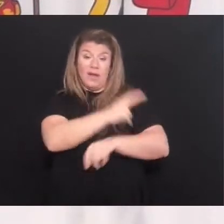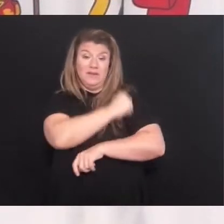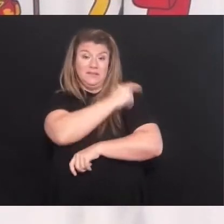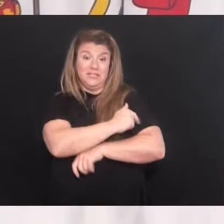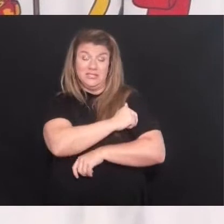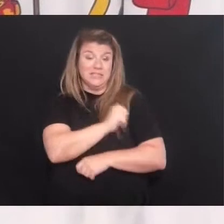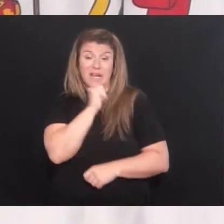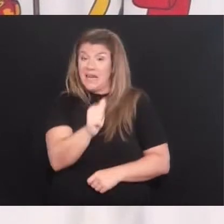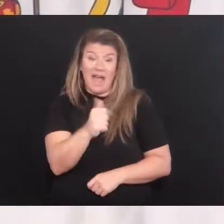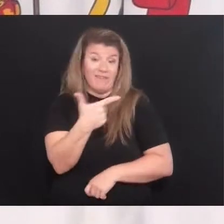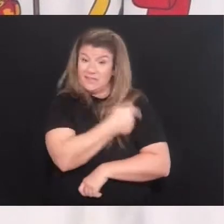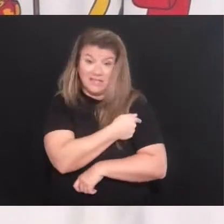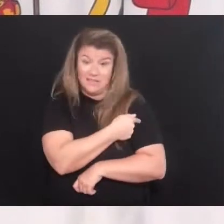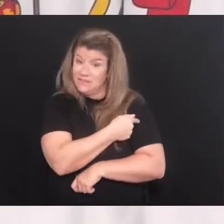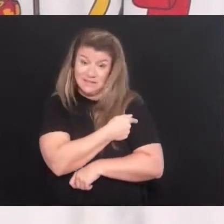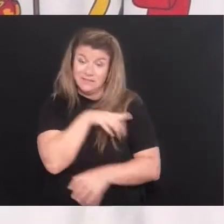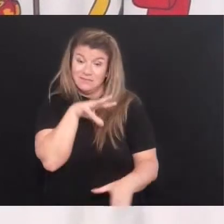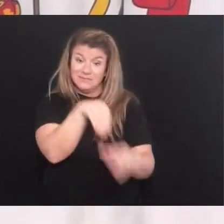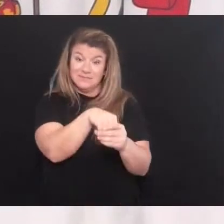unvaccinated.